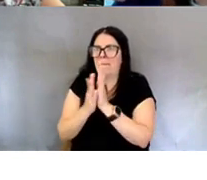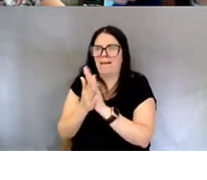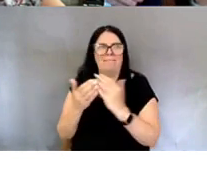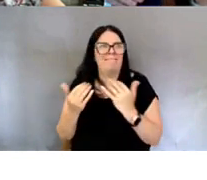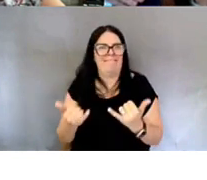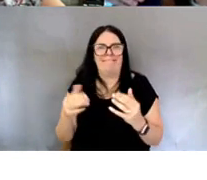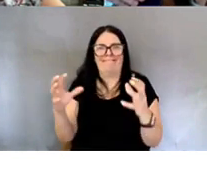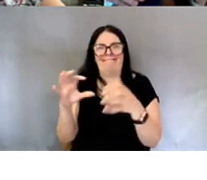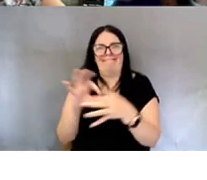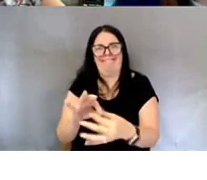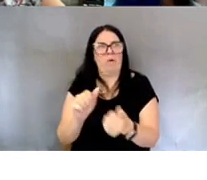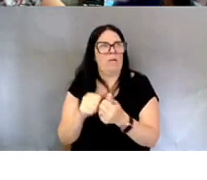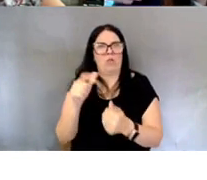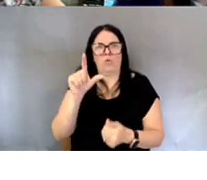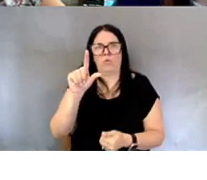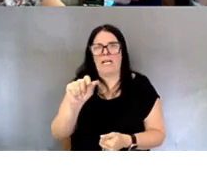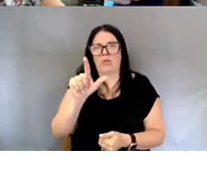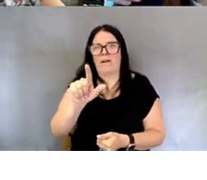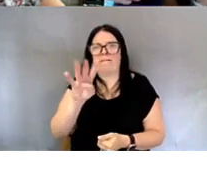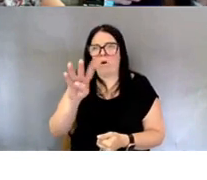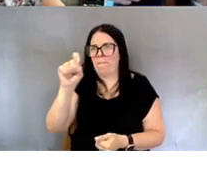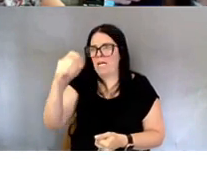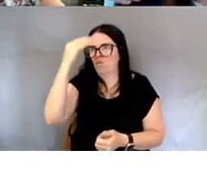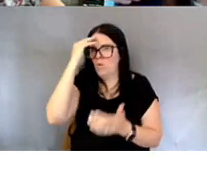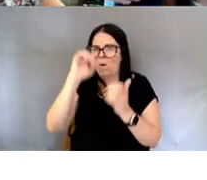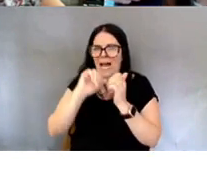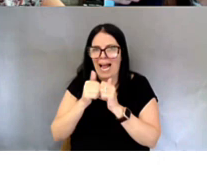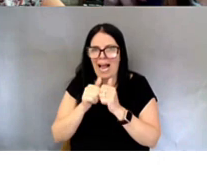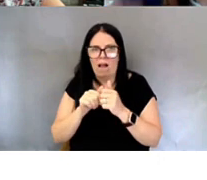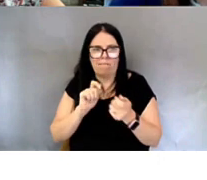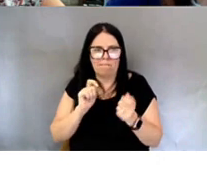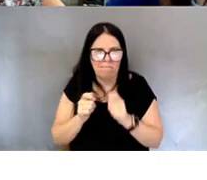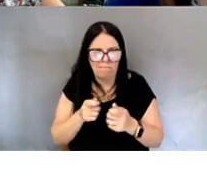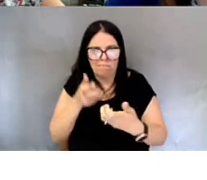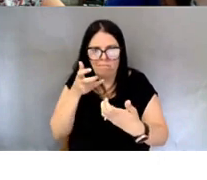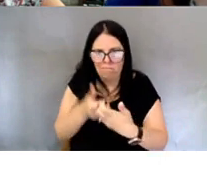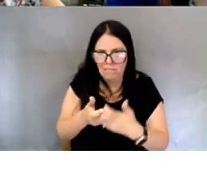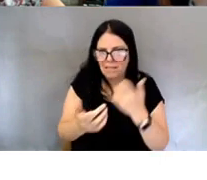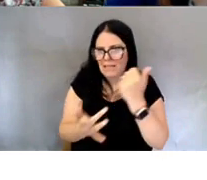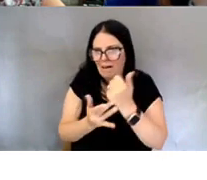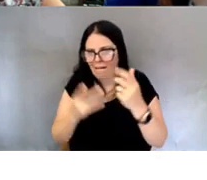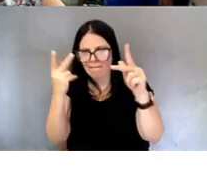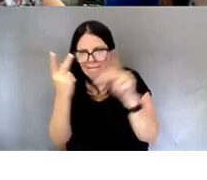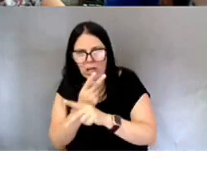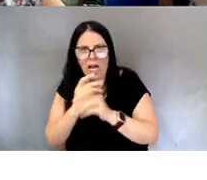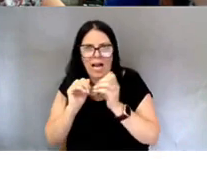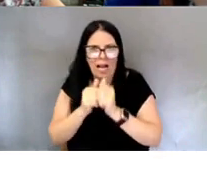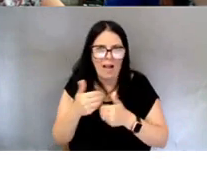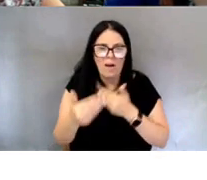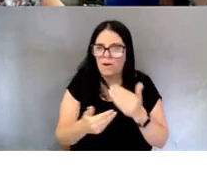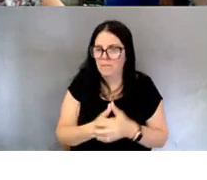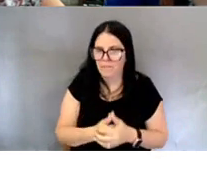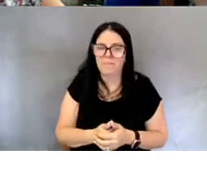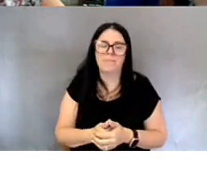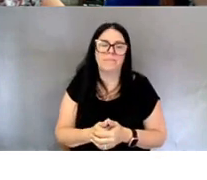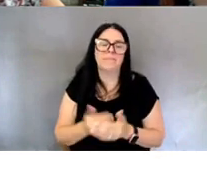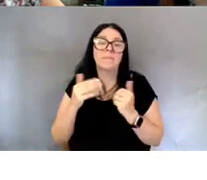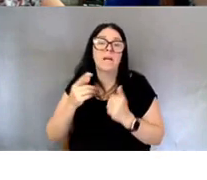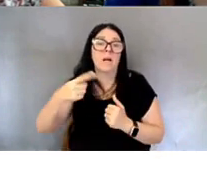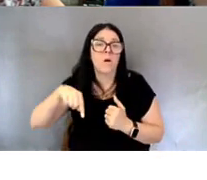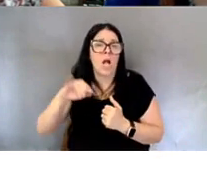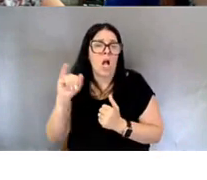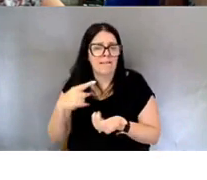of collaboration, adapting, problem solving, etc. We also felt it was very key